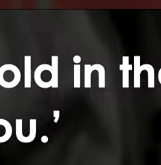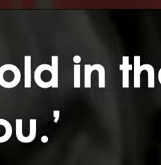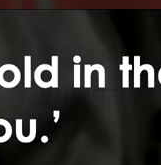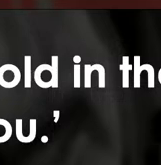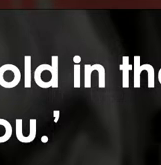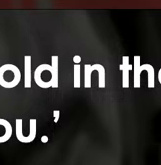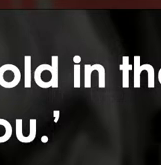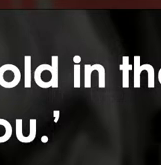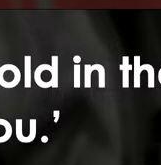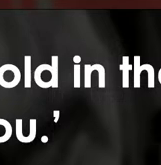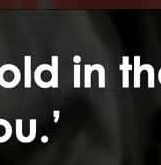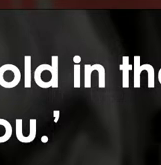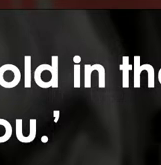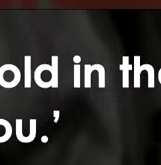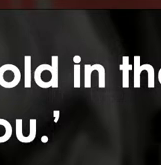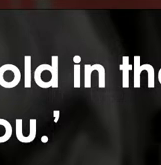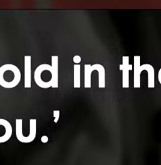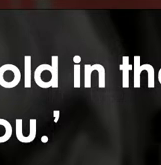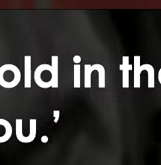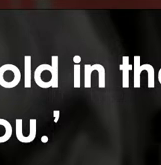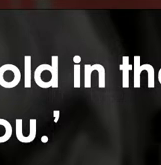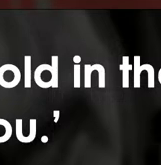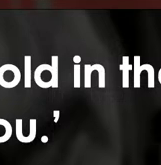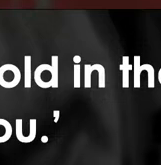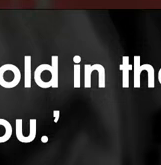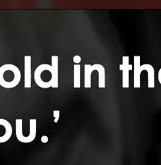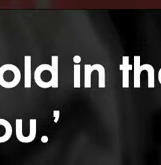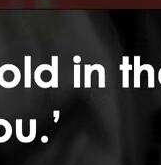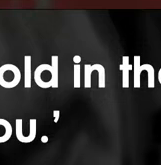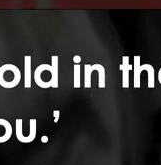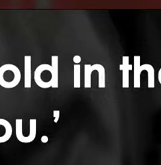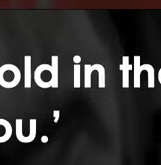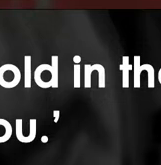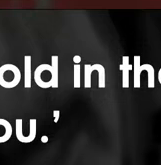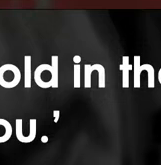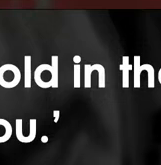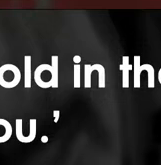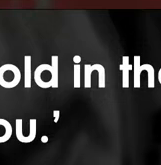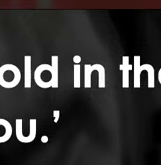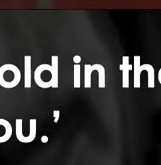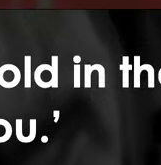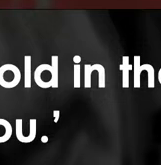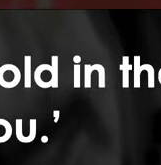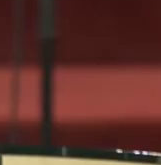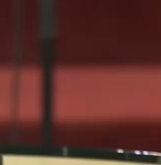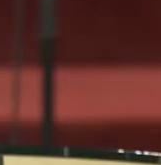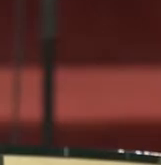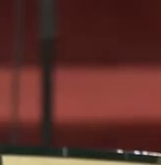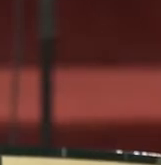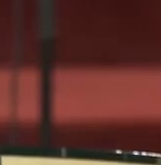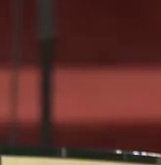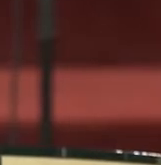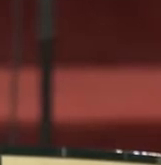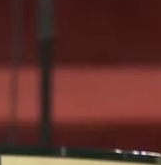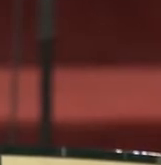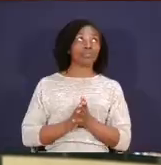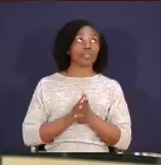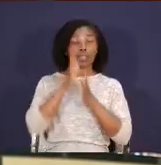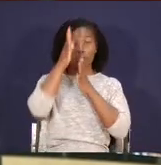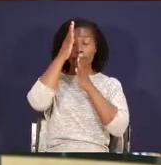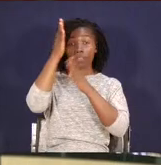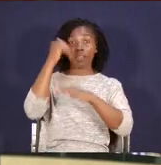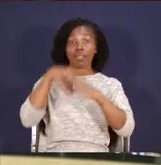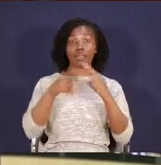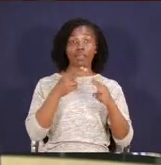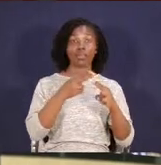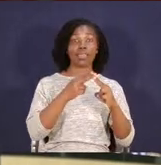out and hid your gold in the ground. See, here is what belongs to you. This is God's word. Father, in Jesus'